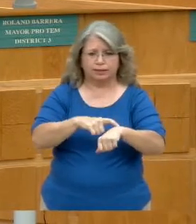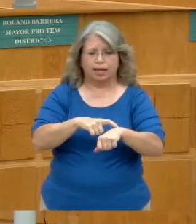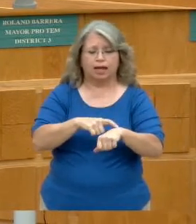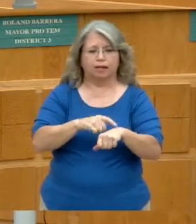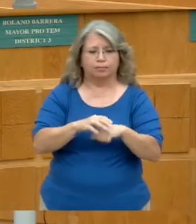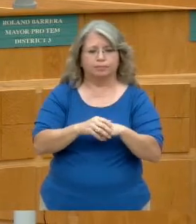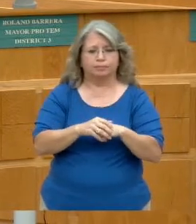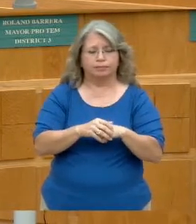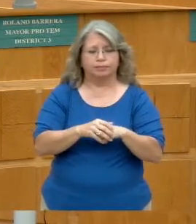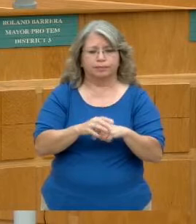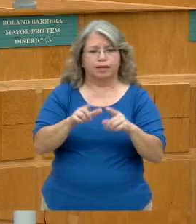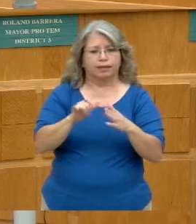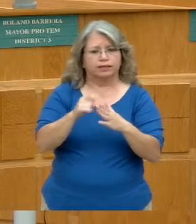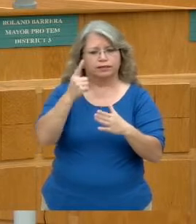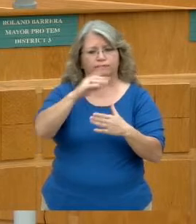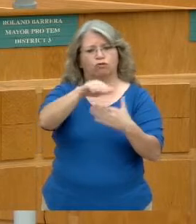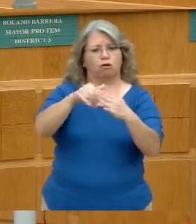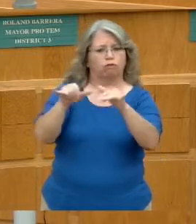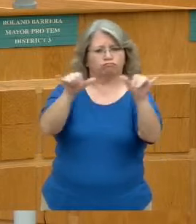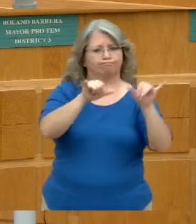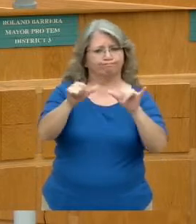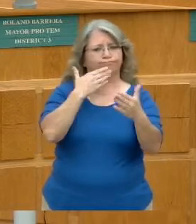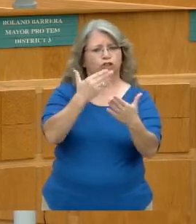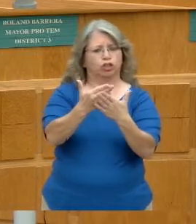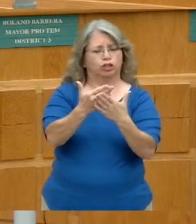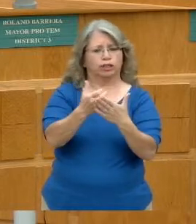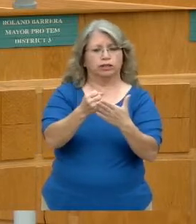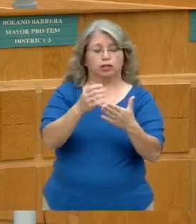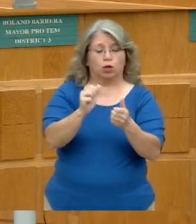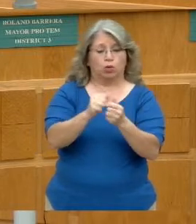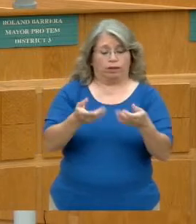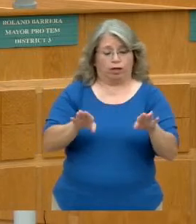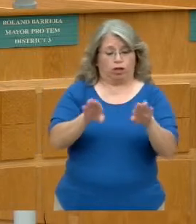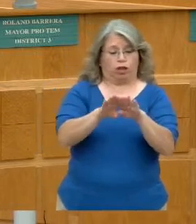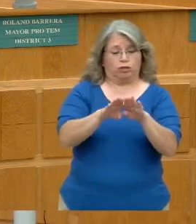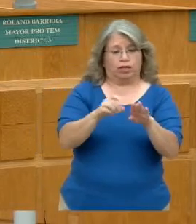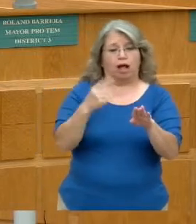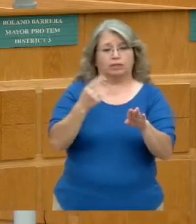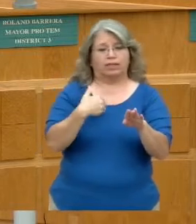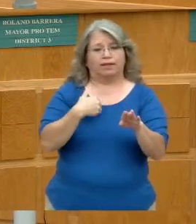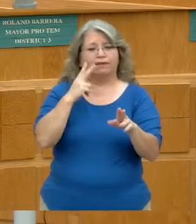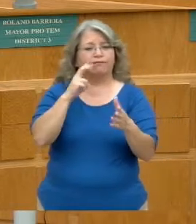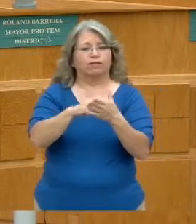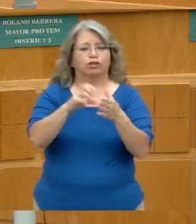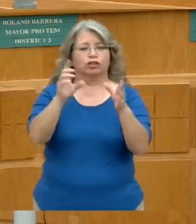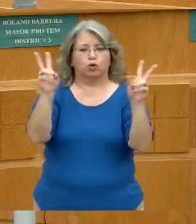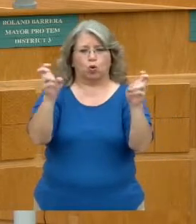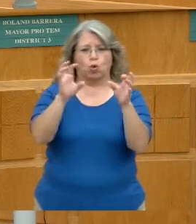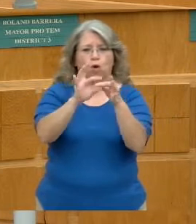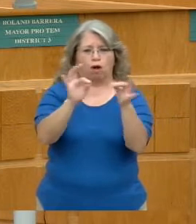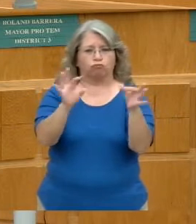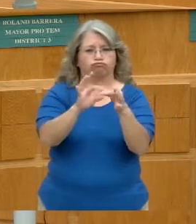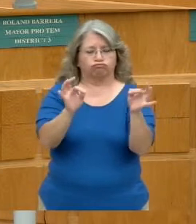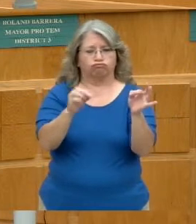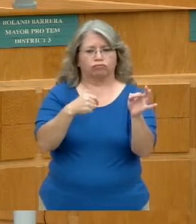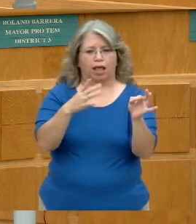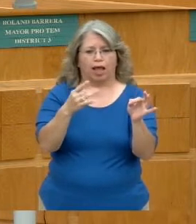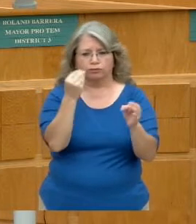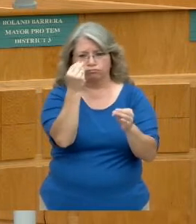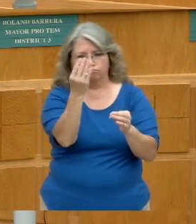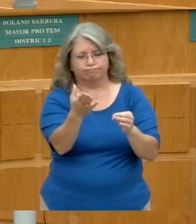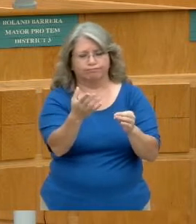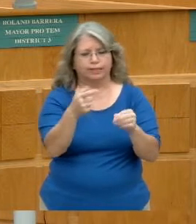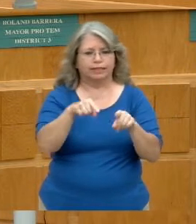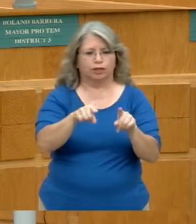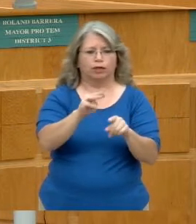in closing, this is one of my favorite quotes that I like to give on Memorial Day because I think it makes the